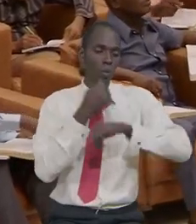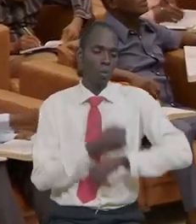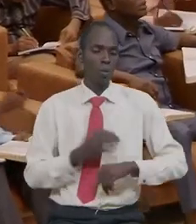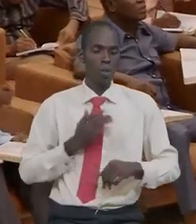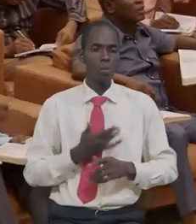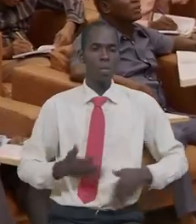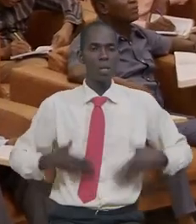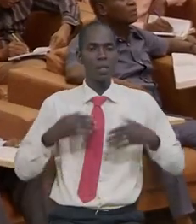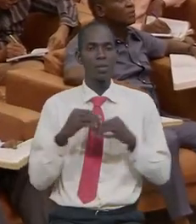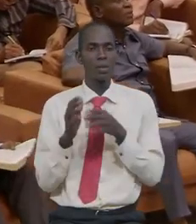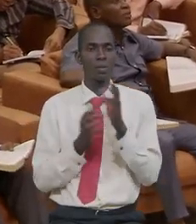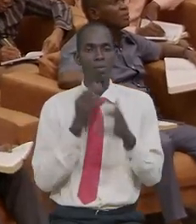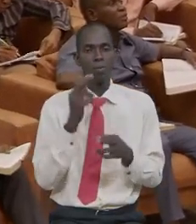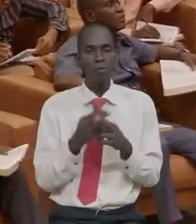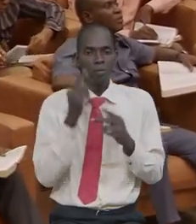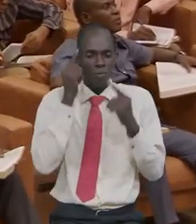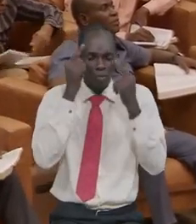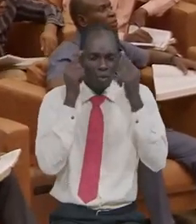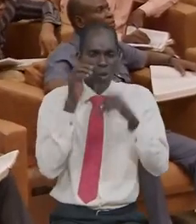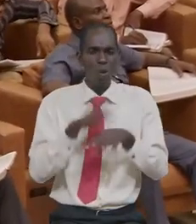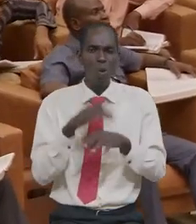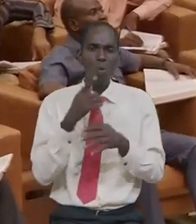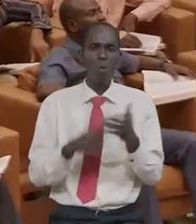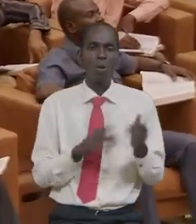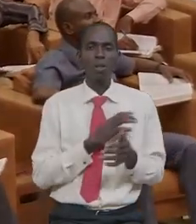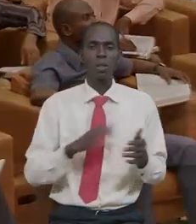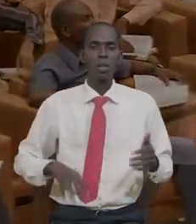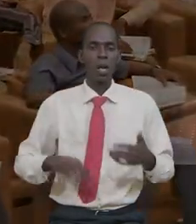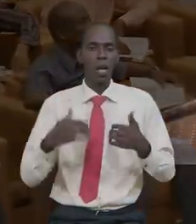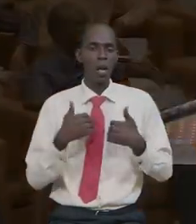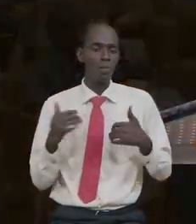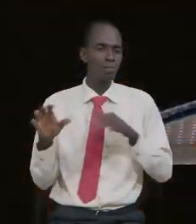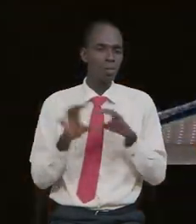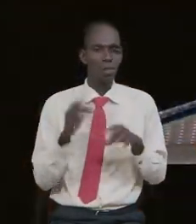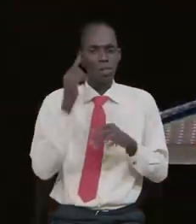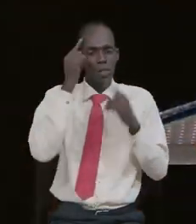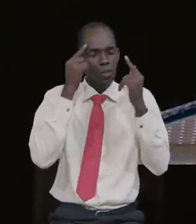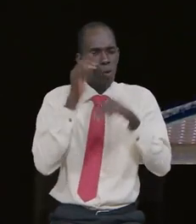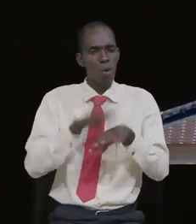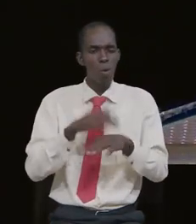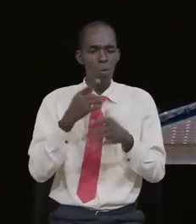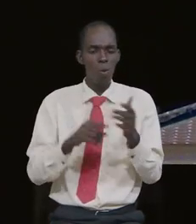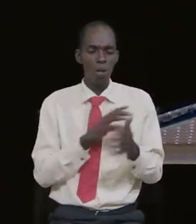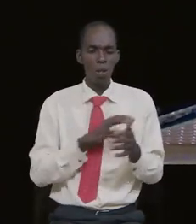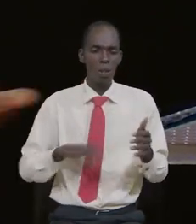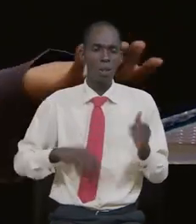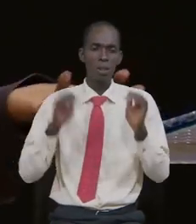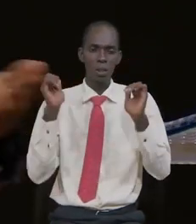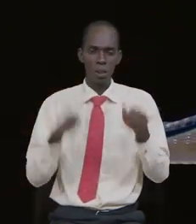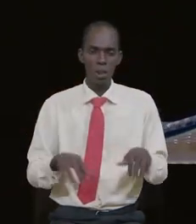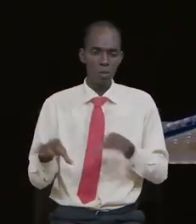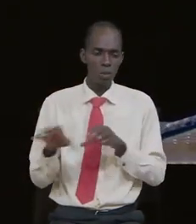Jesus' name. Think of what Christ has done. Think of what Christ can do. Think of what Christ is